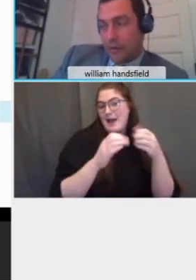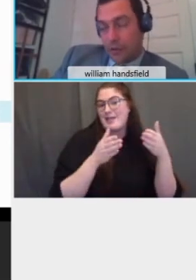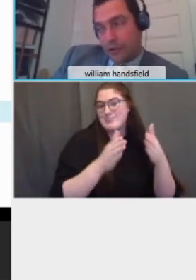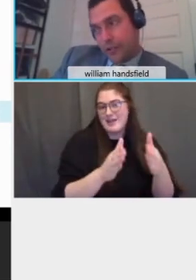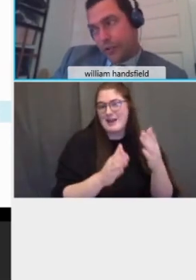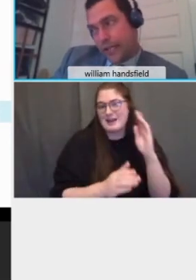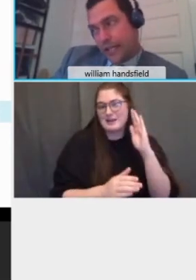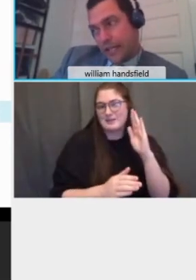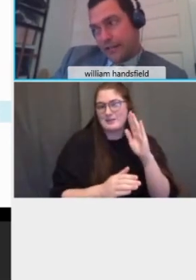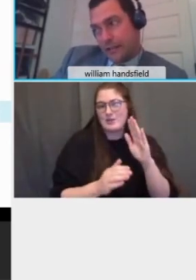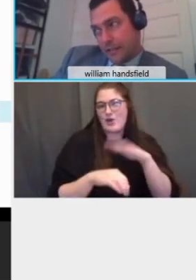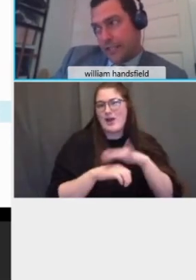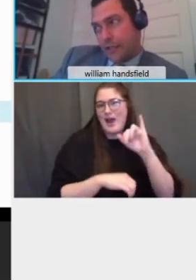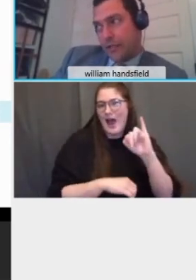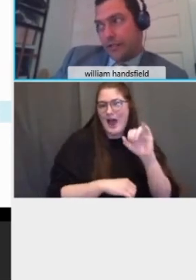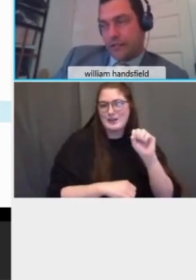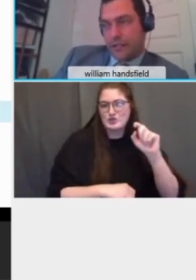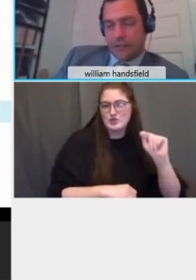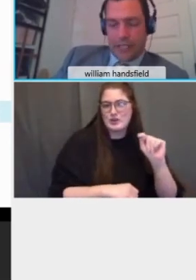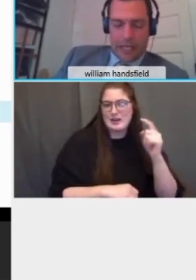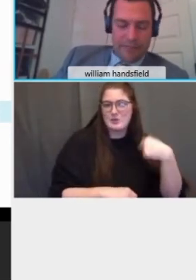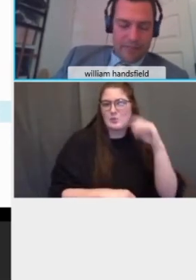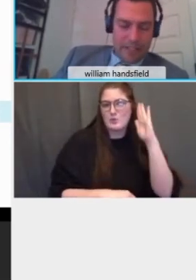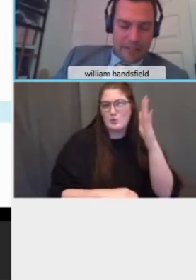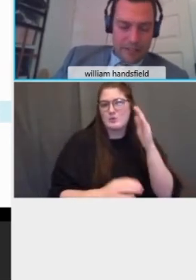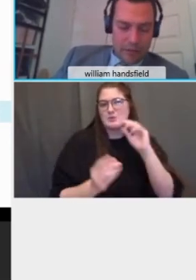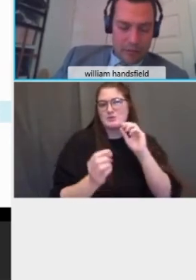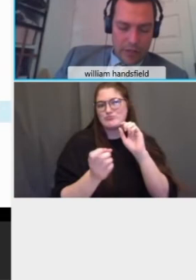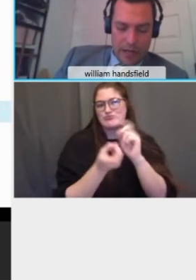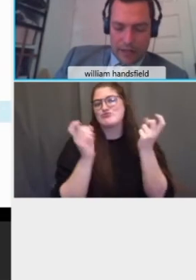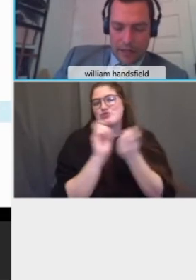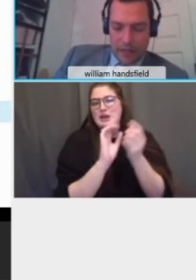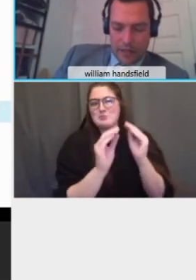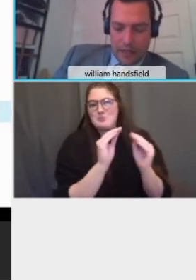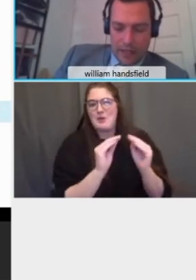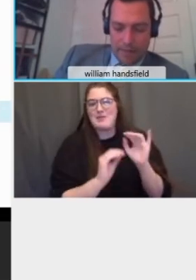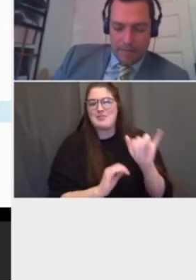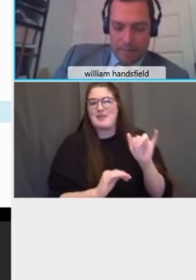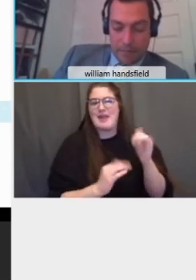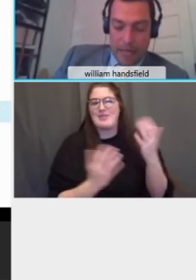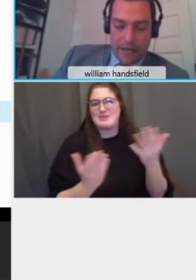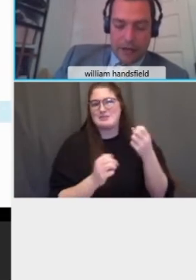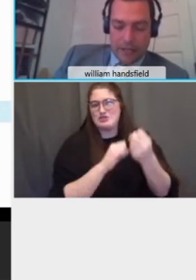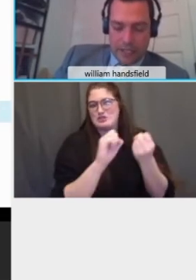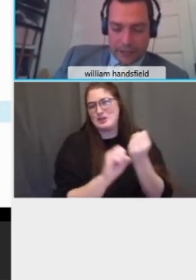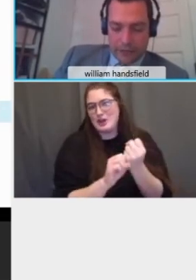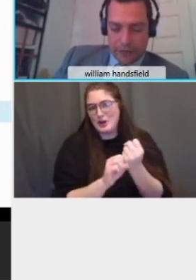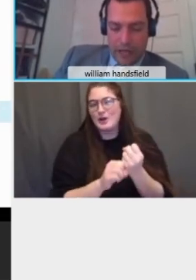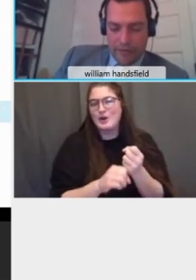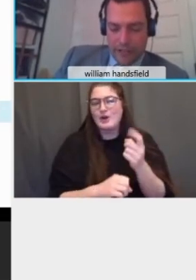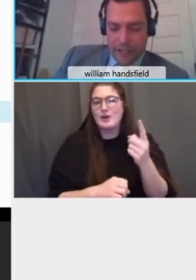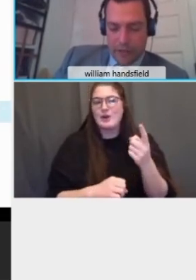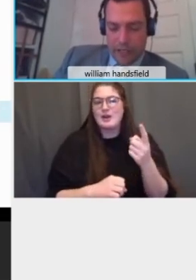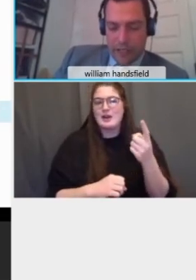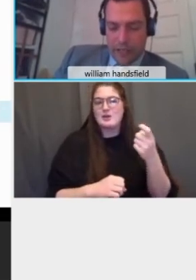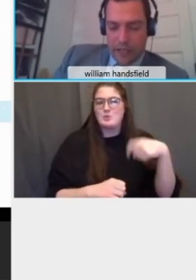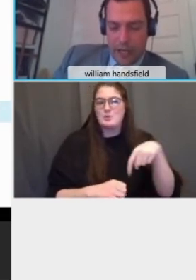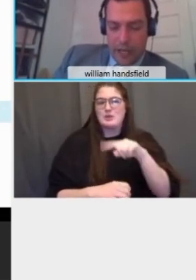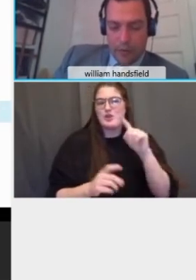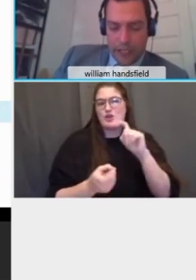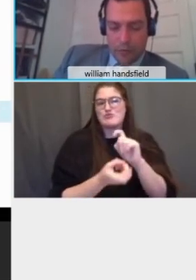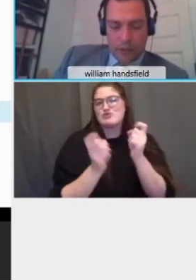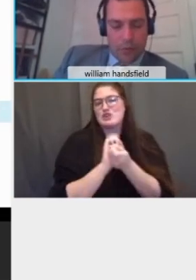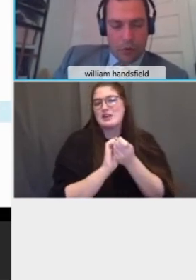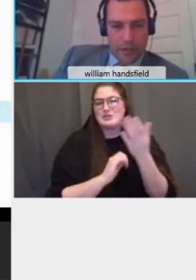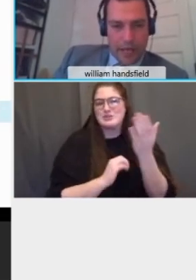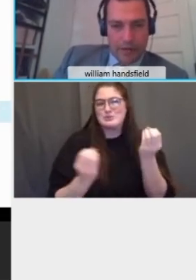year. But we're also looking at continuing the cycle track up 15th Street so that we're not dependent on the section through Lafayette Square.